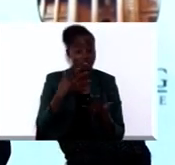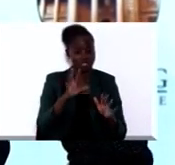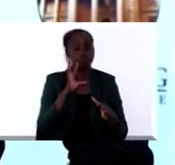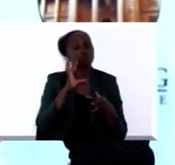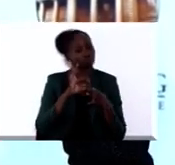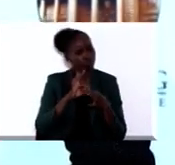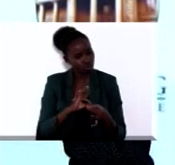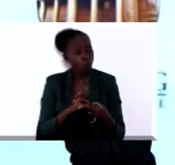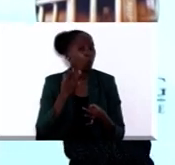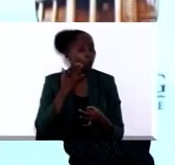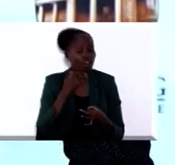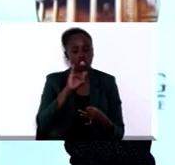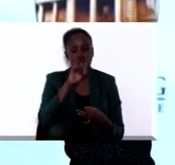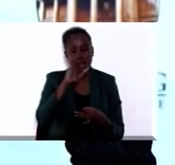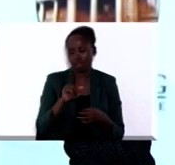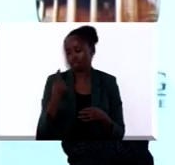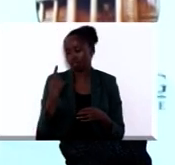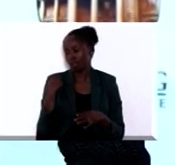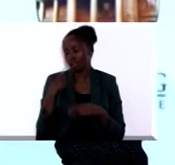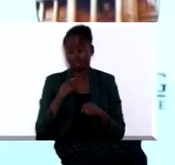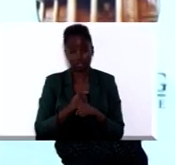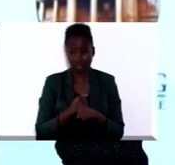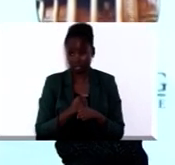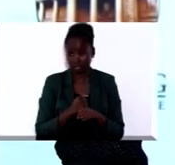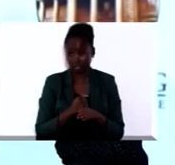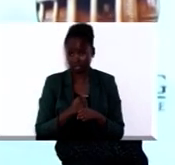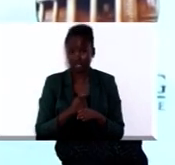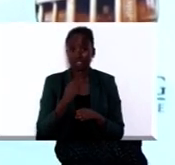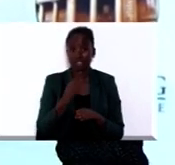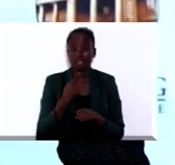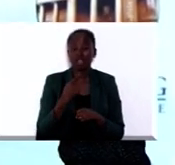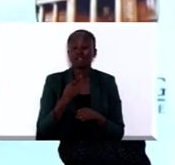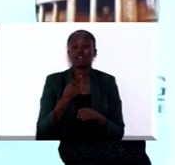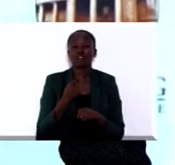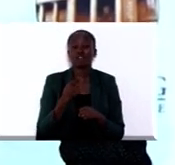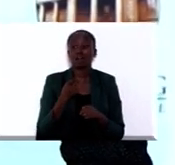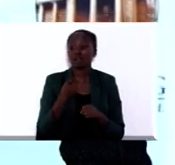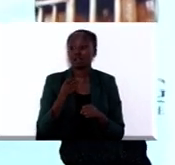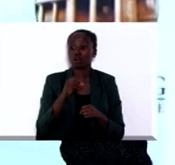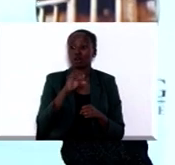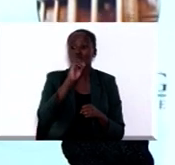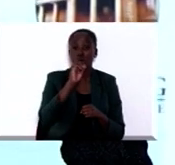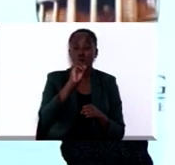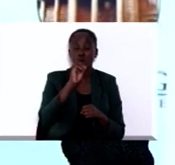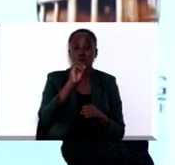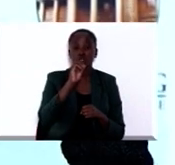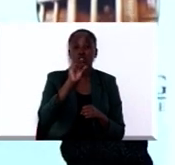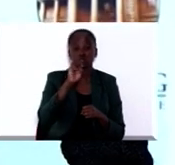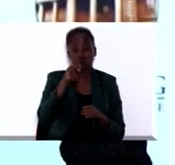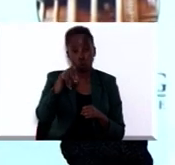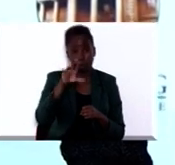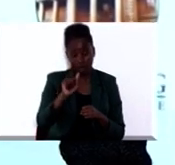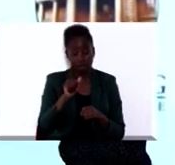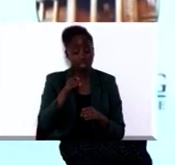commitment in July last year in the State of the Province address that the police are going to crack down also on this